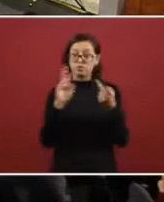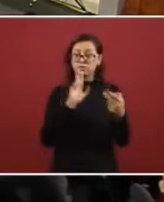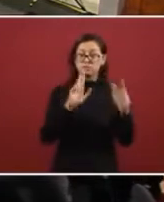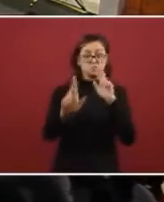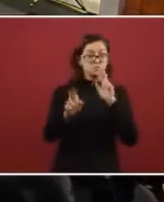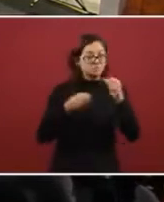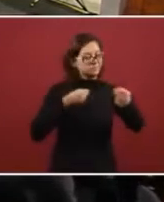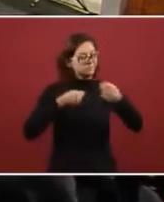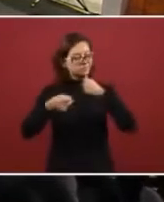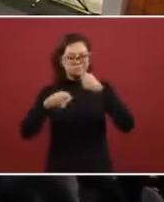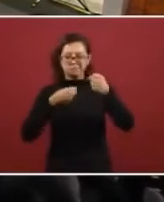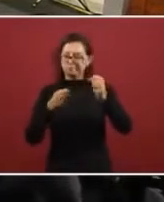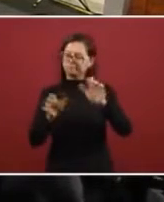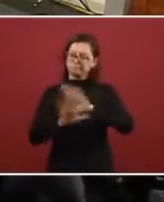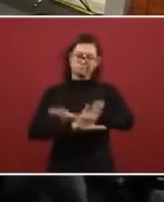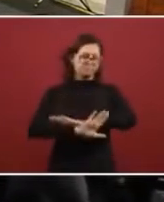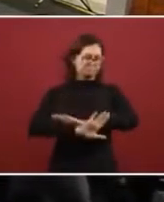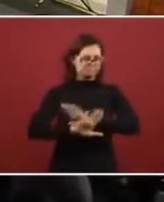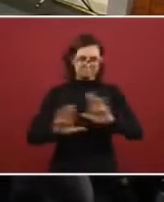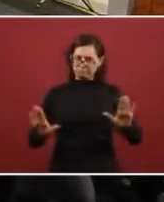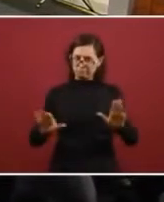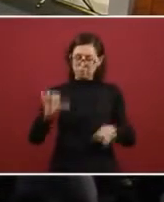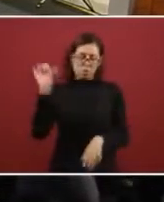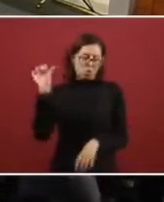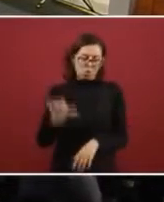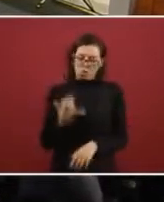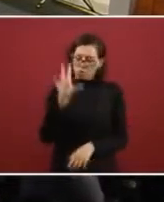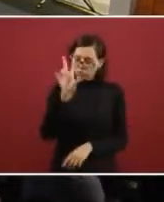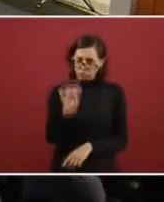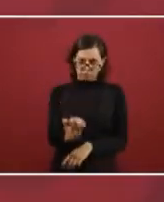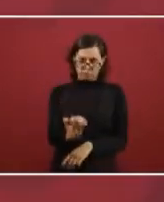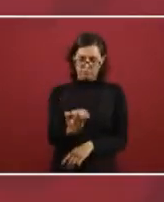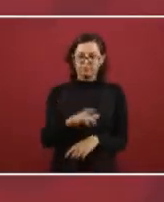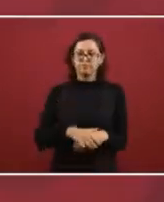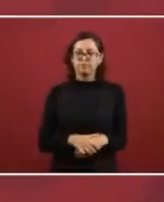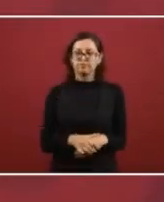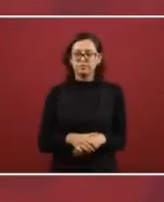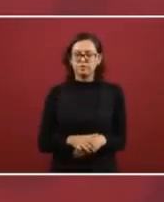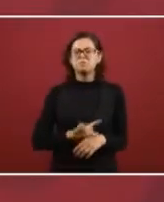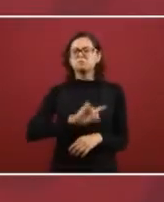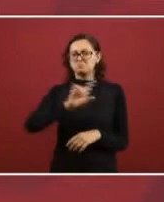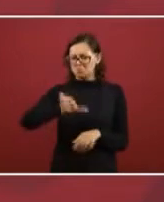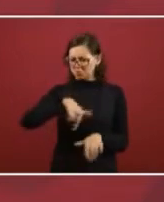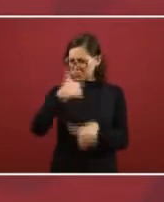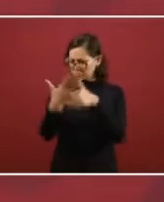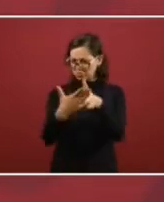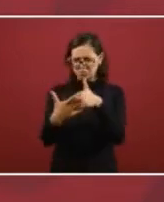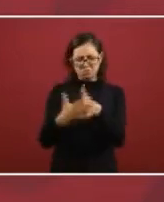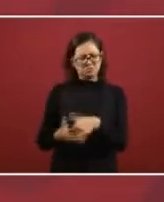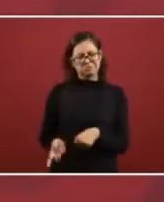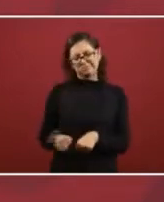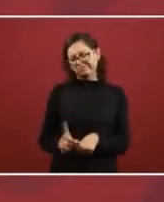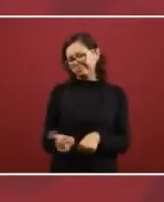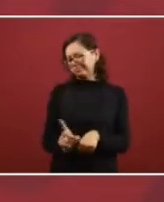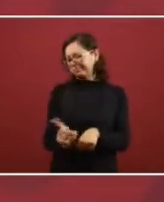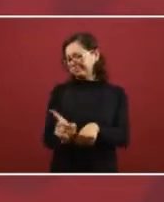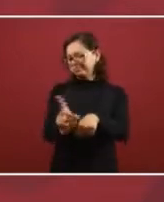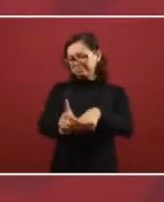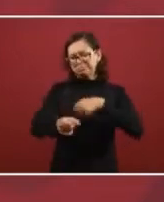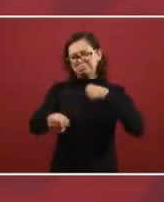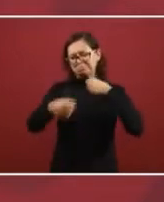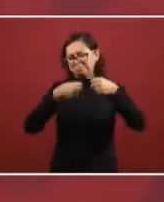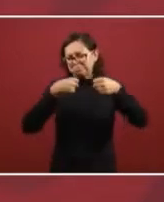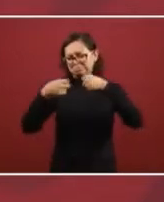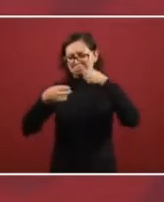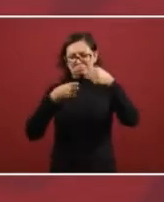press conference such as we have every day. We will have opportunities